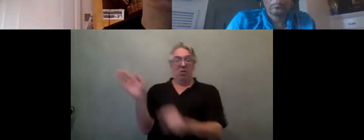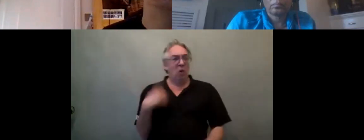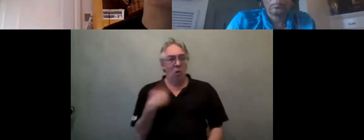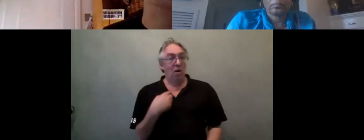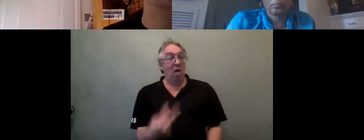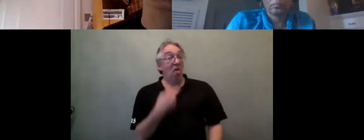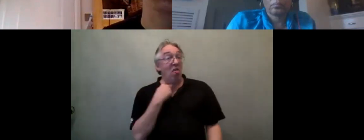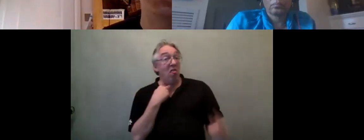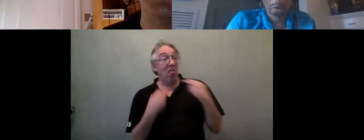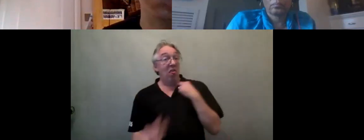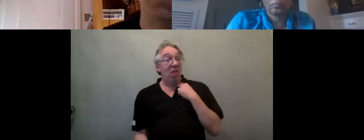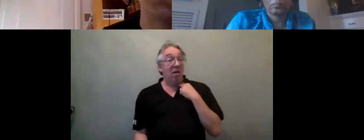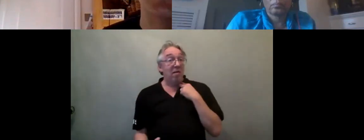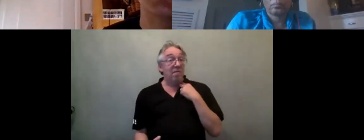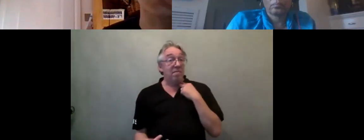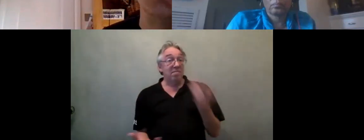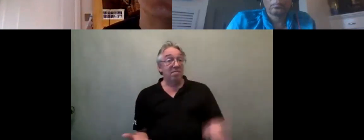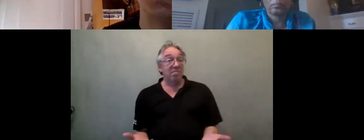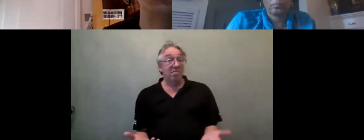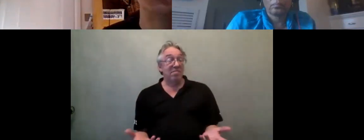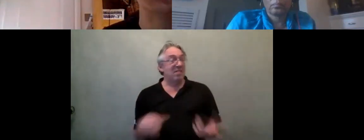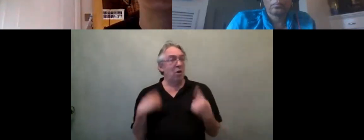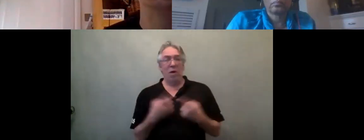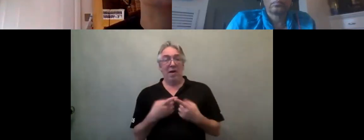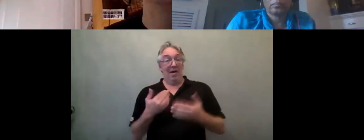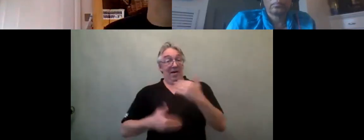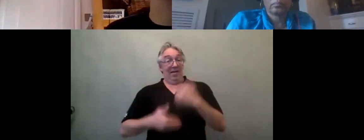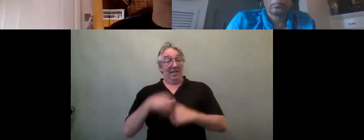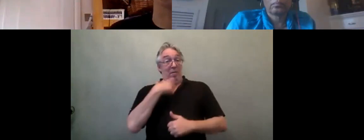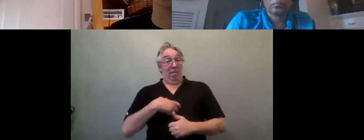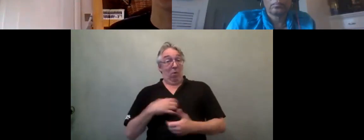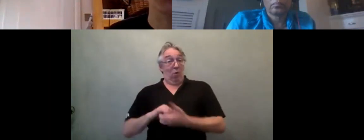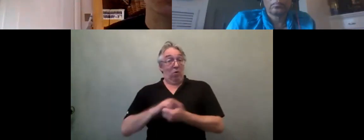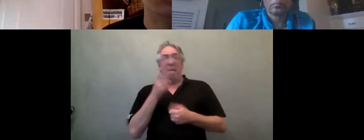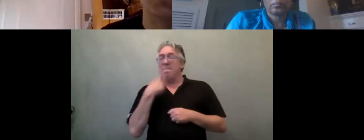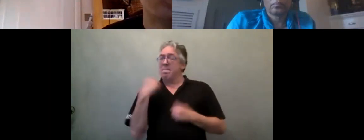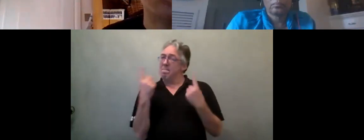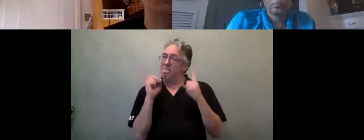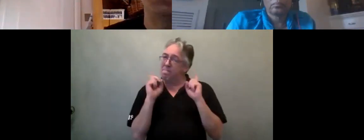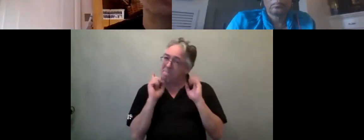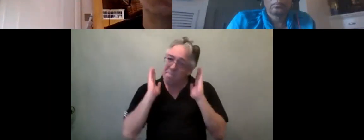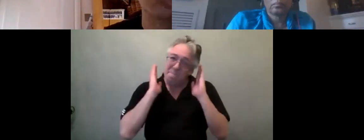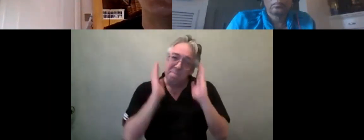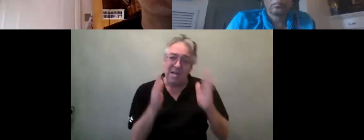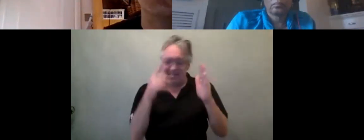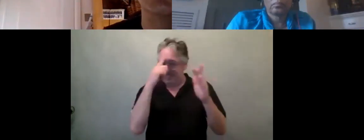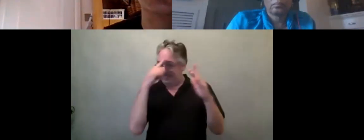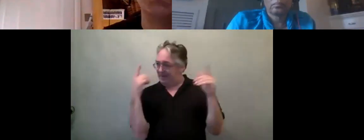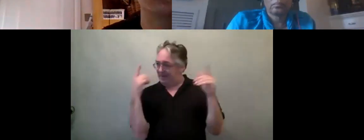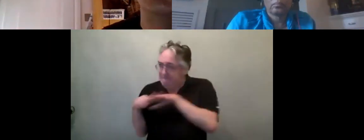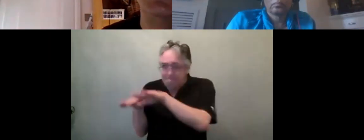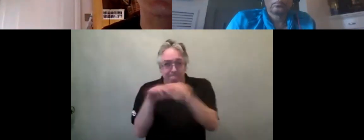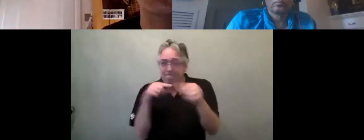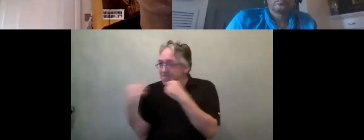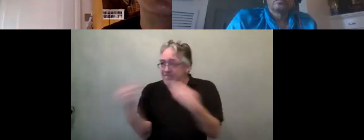to unify as disabled people's organizations around longer term strategies. What is important to